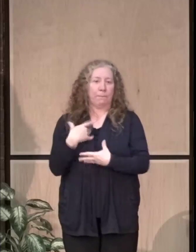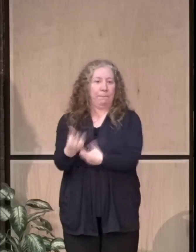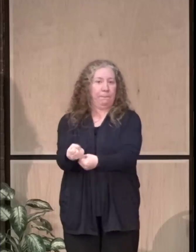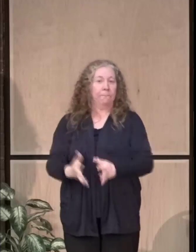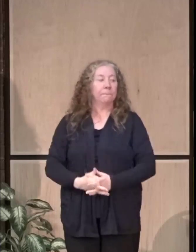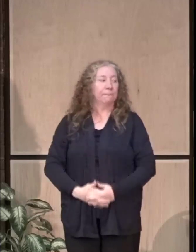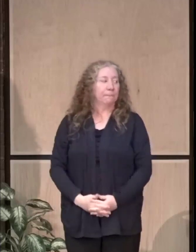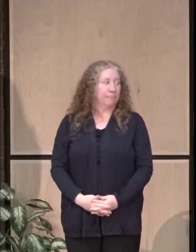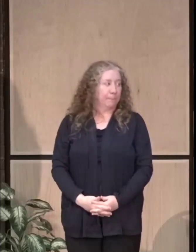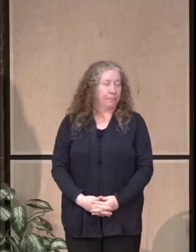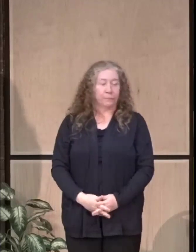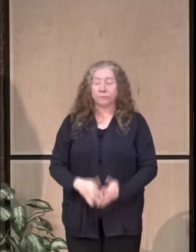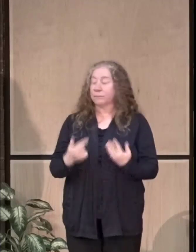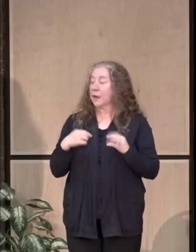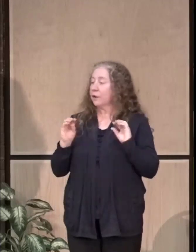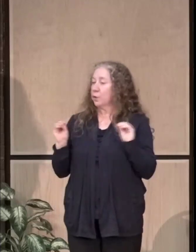I have nothing further, Chair.